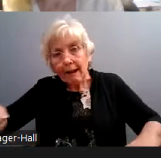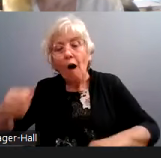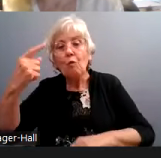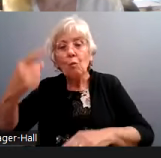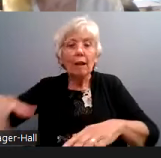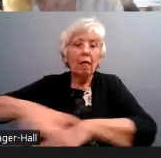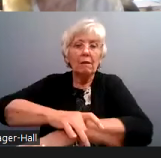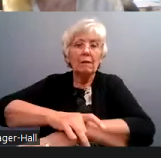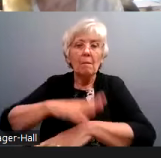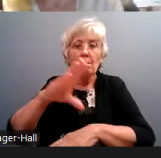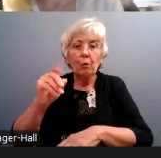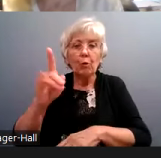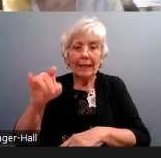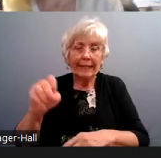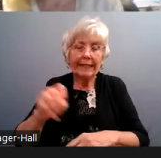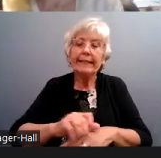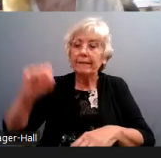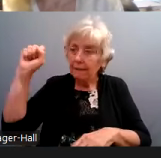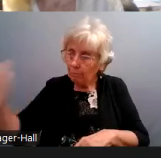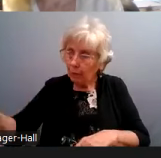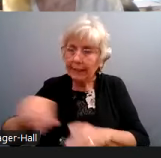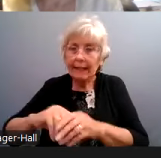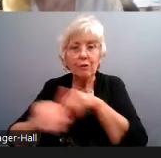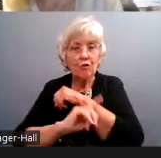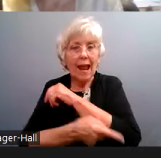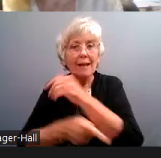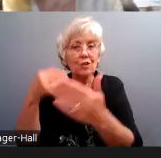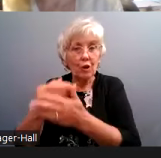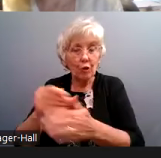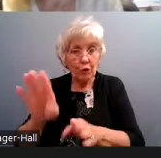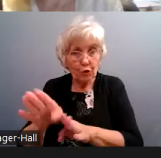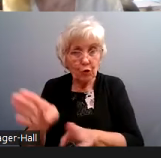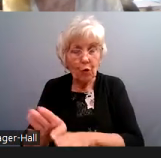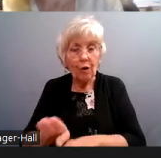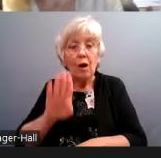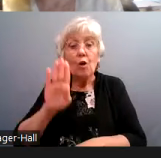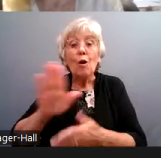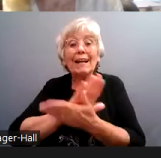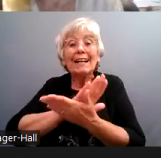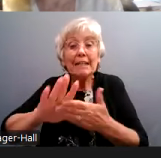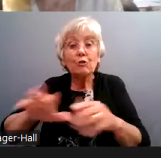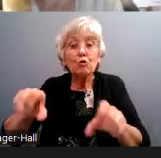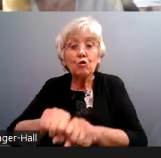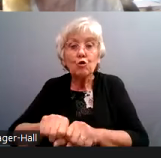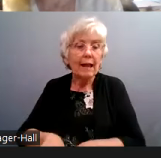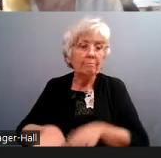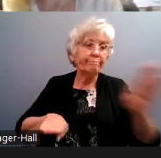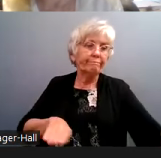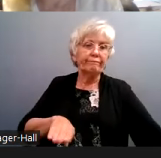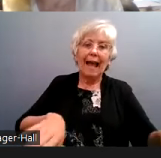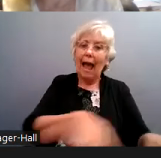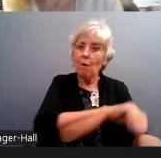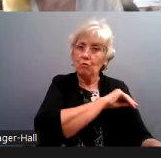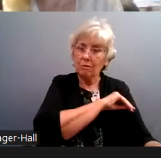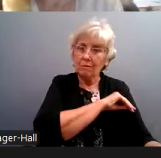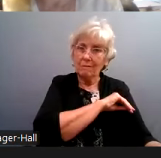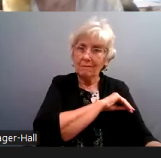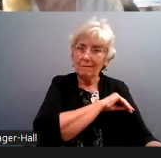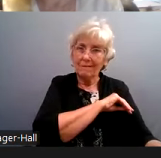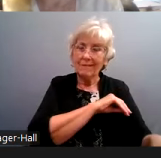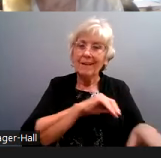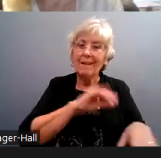time, put it in the trash that's right by the door. Your clean shoe will go on the outside of the